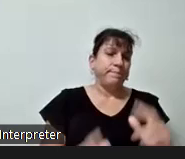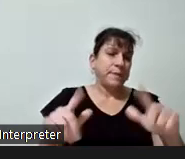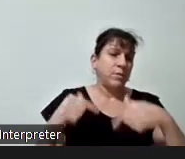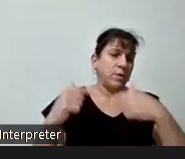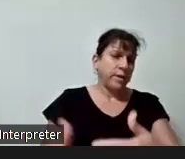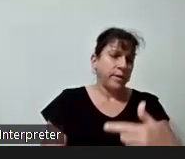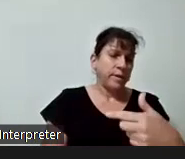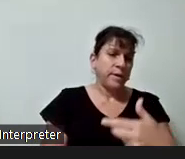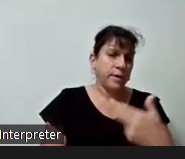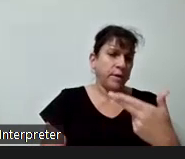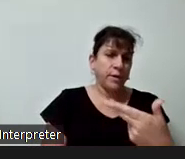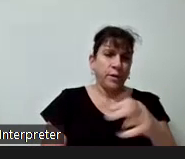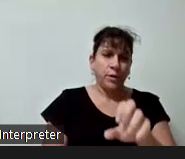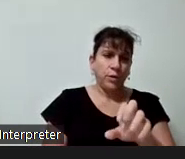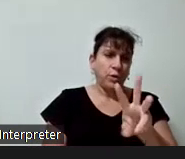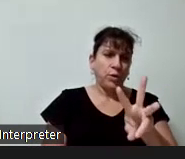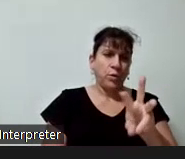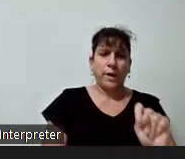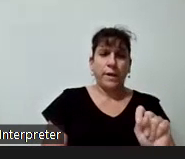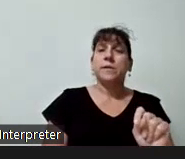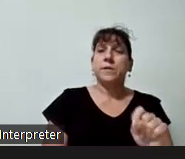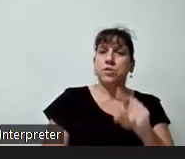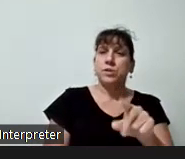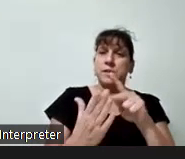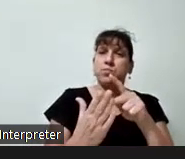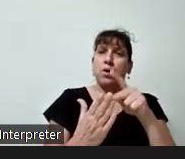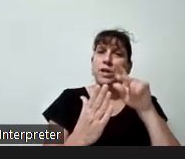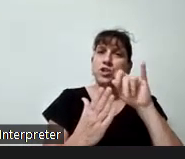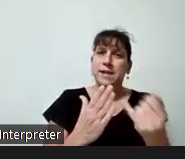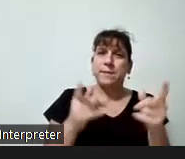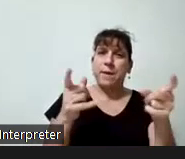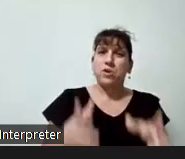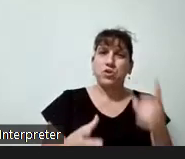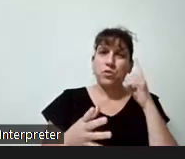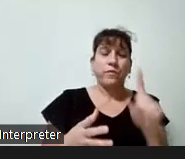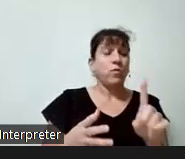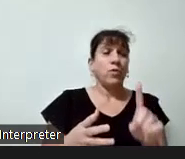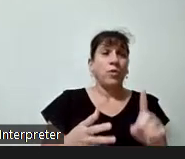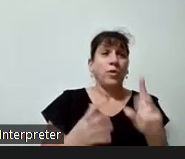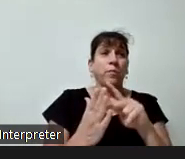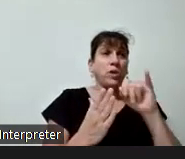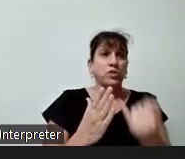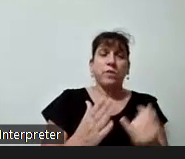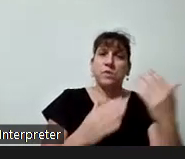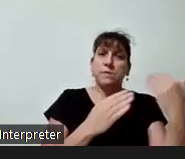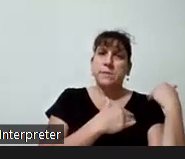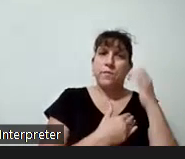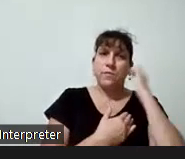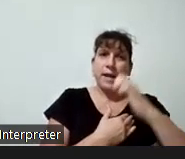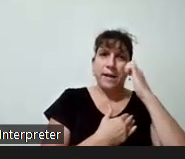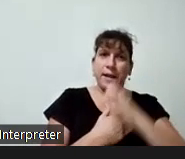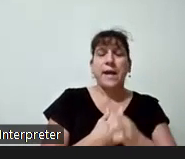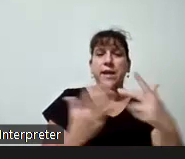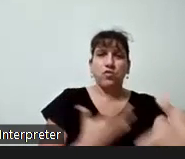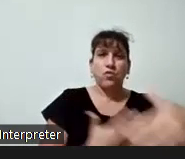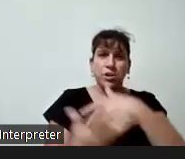Ms. Hewitt, who is the project manager for the project, who is responsible for the day-to-day interactions managing this beautiful